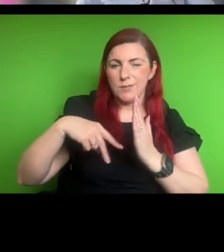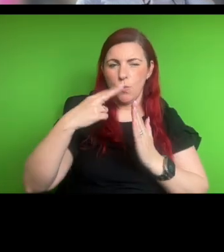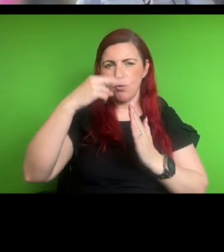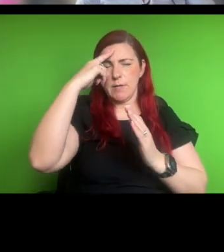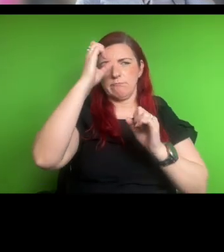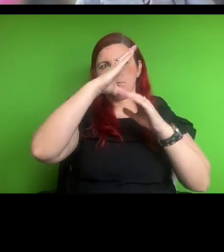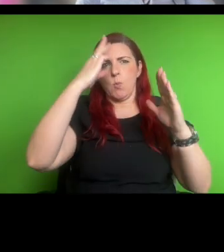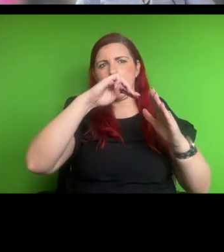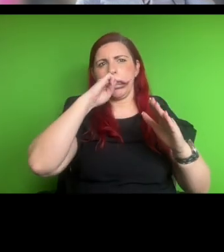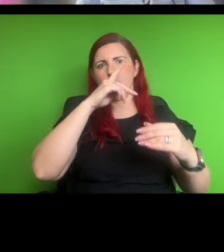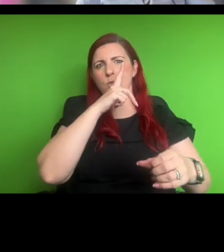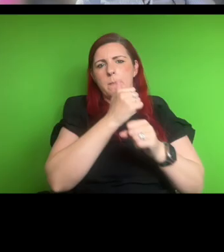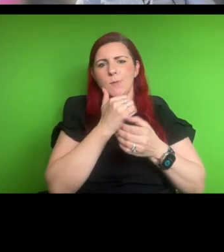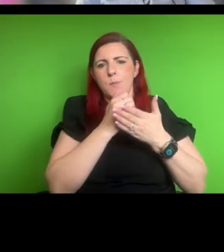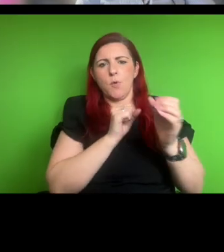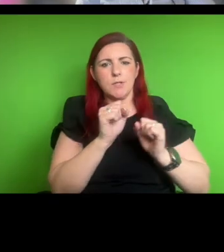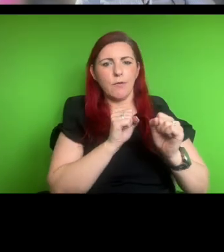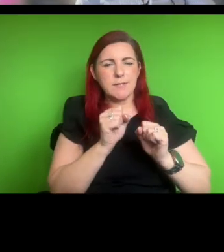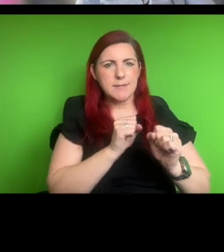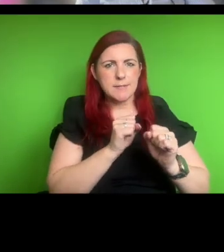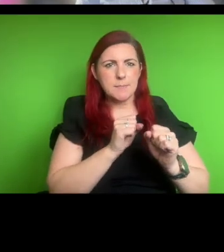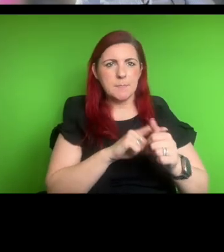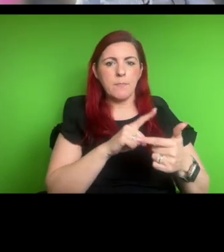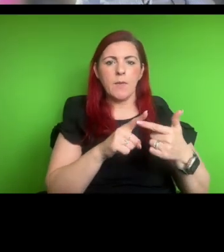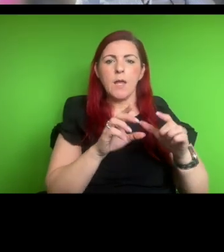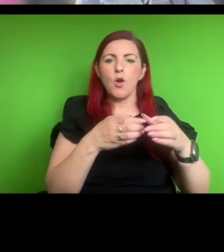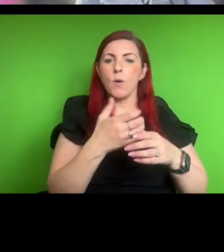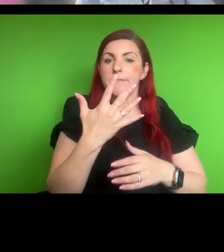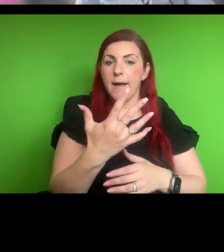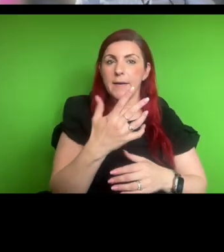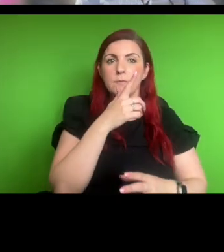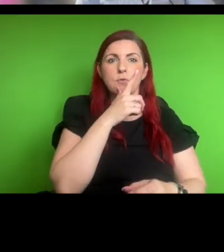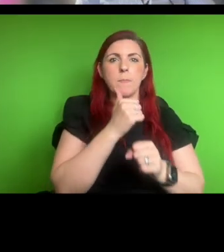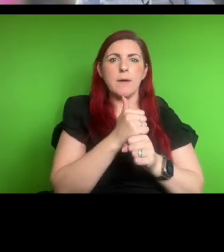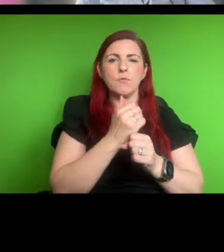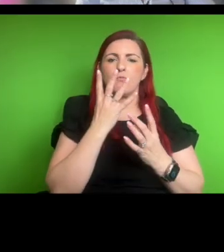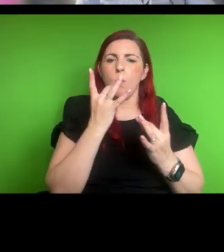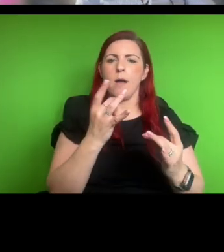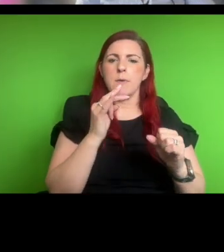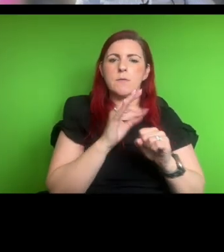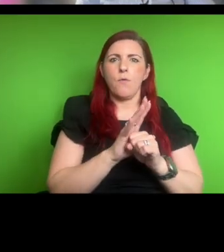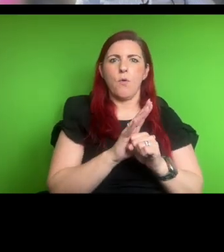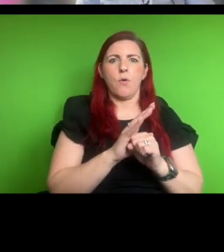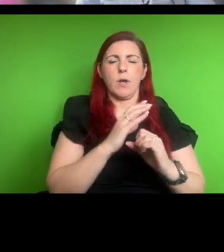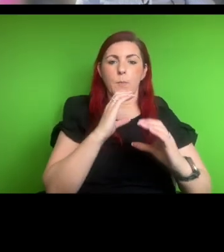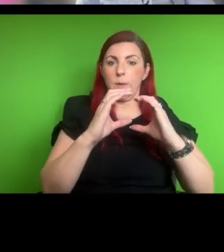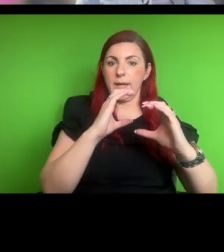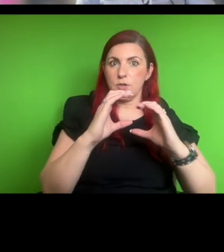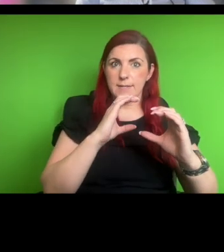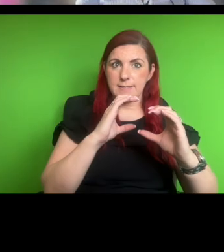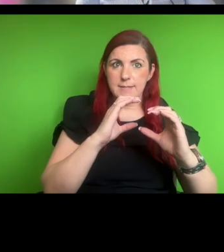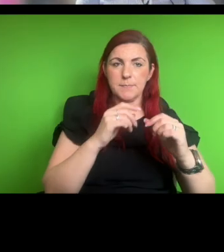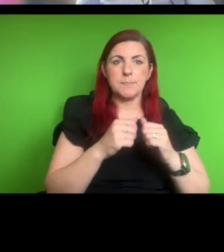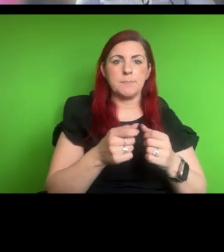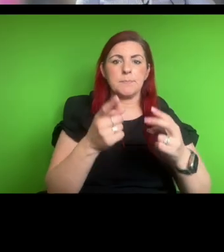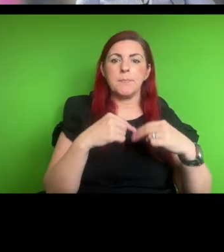services. And clause 5, we talk about requirements for communication. Clause 6, requirements